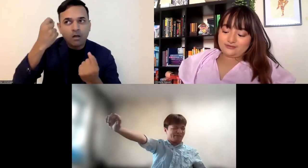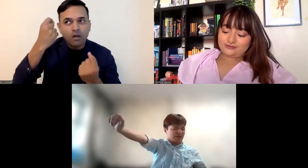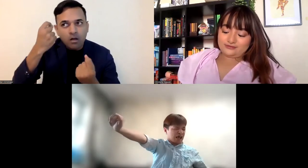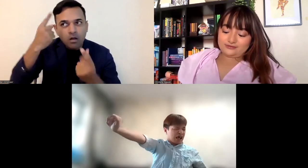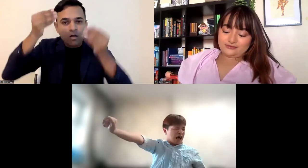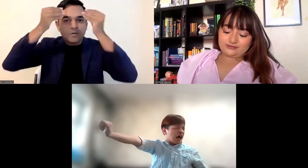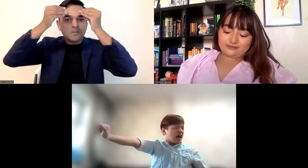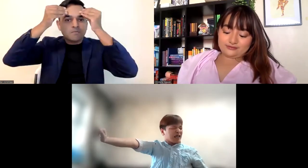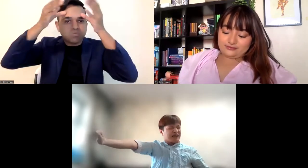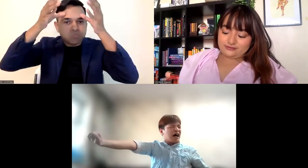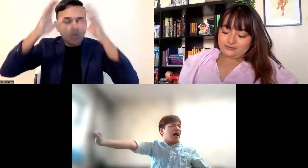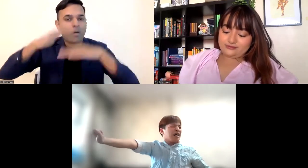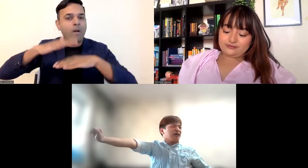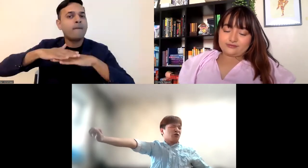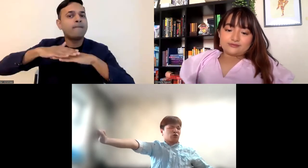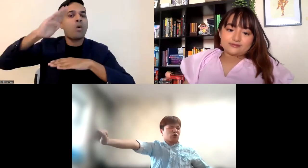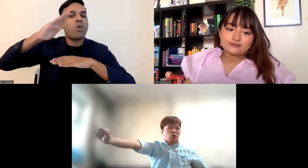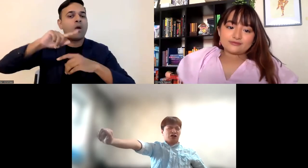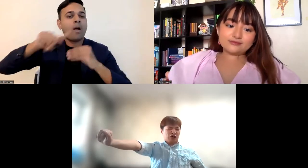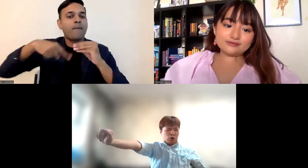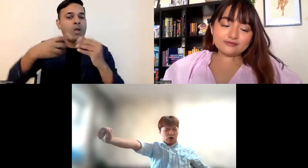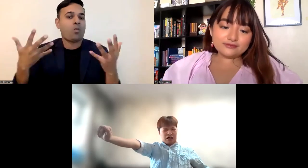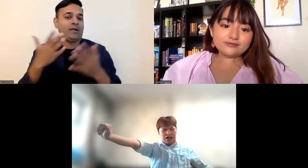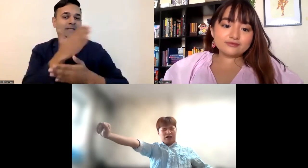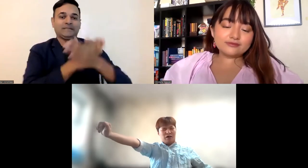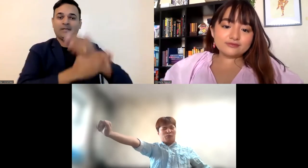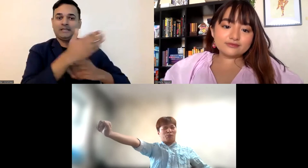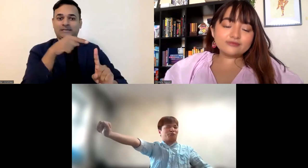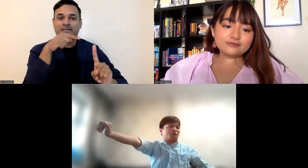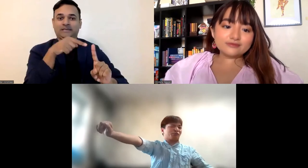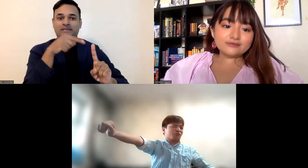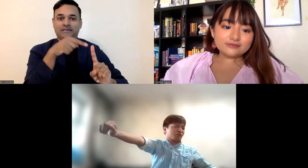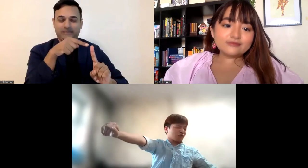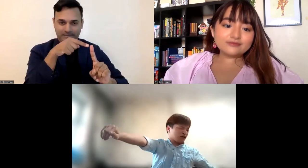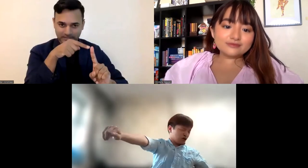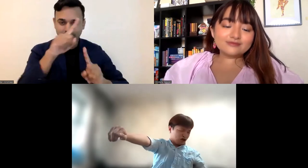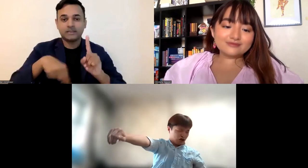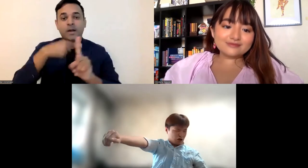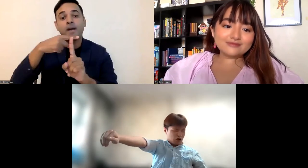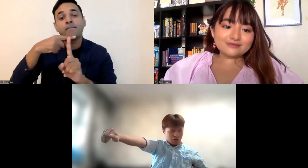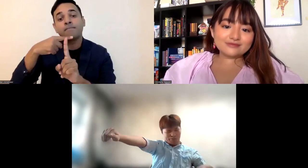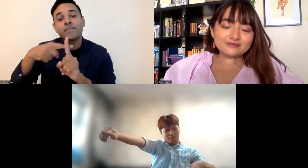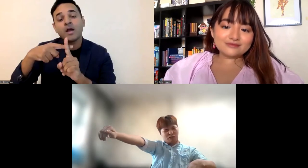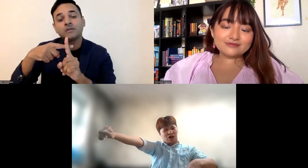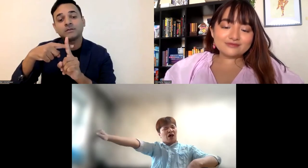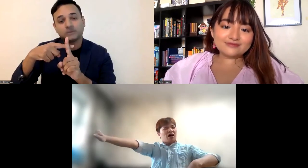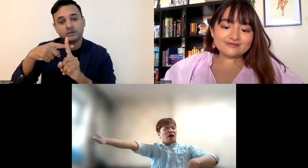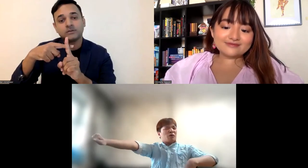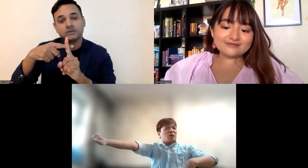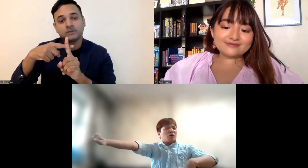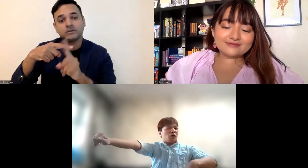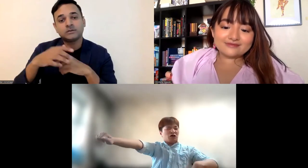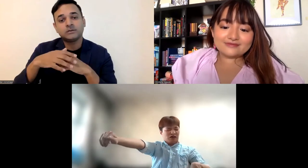I have been working on this current position for 4 years as an educational manager. During these